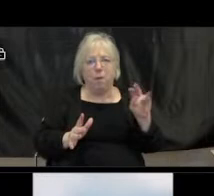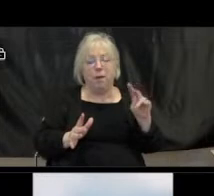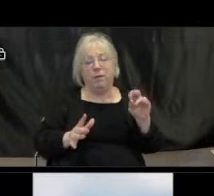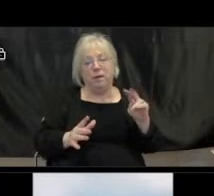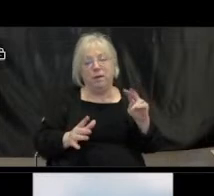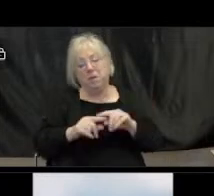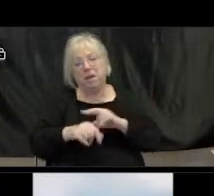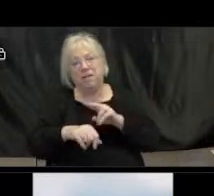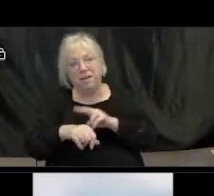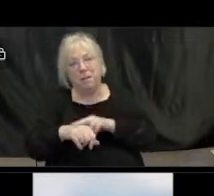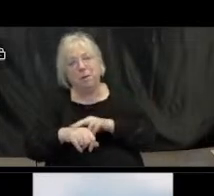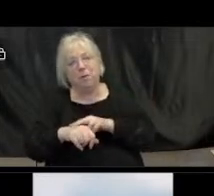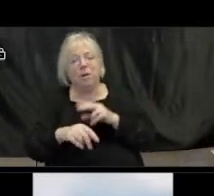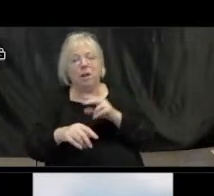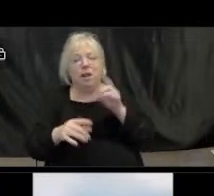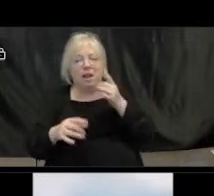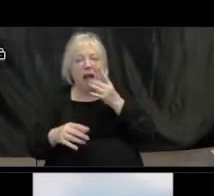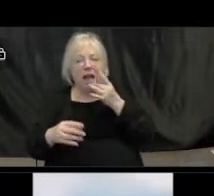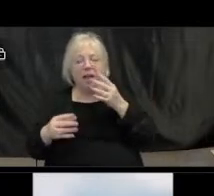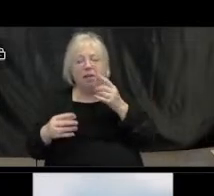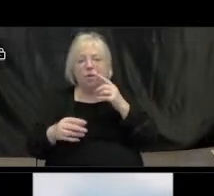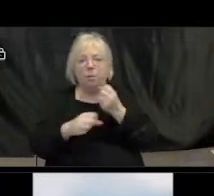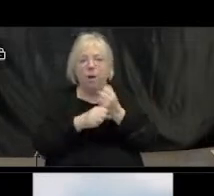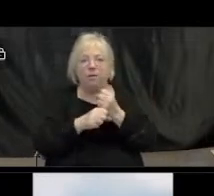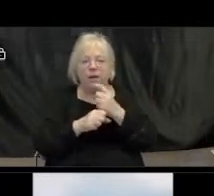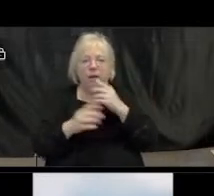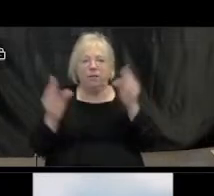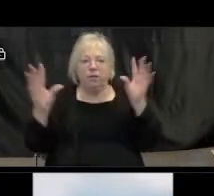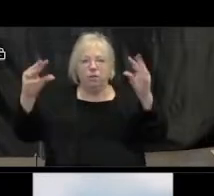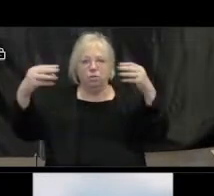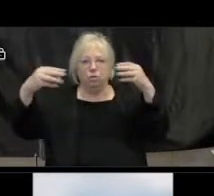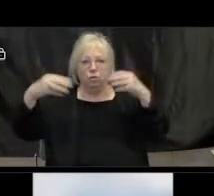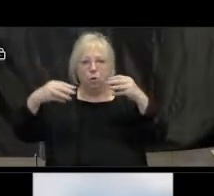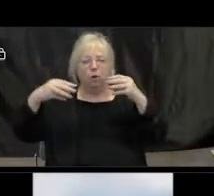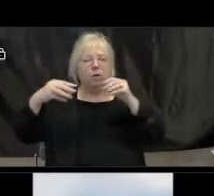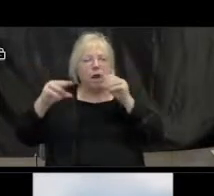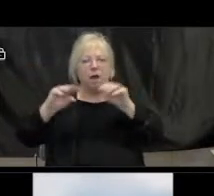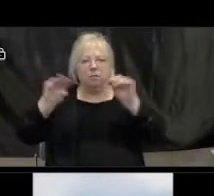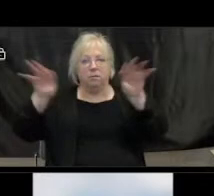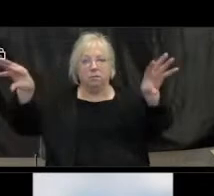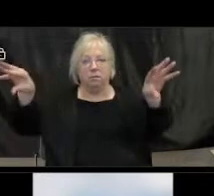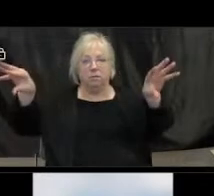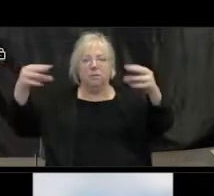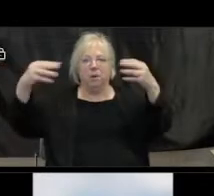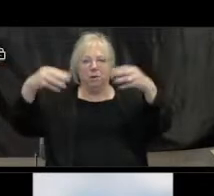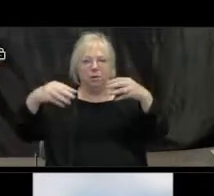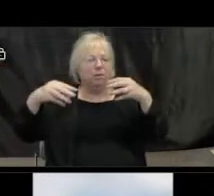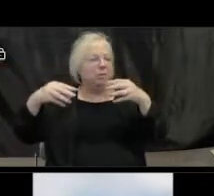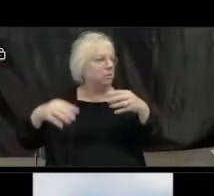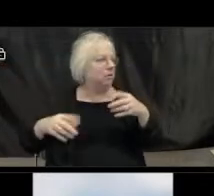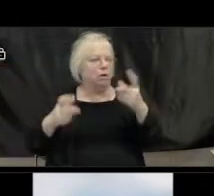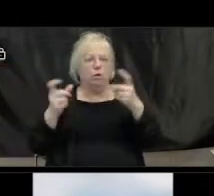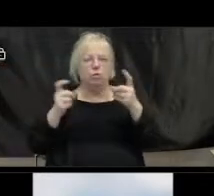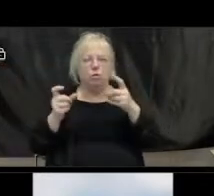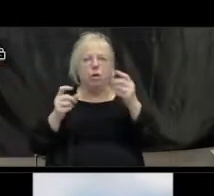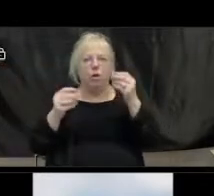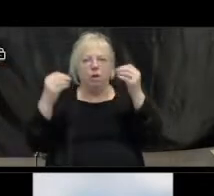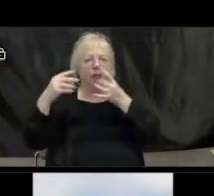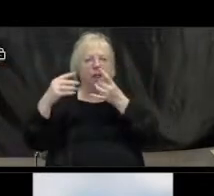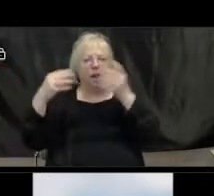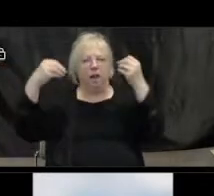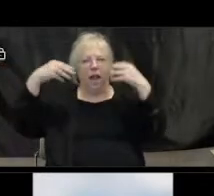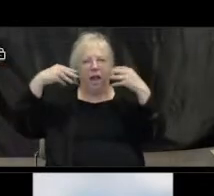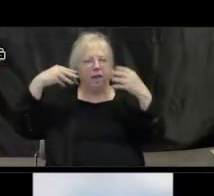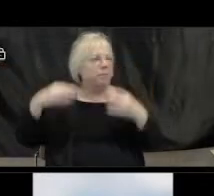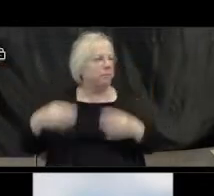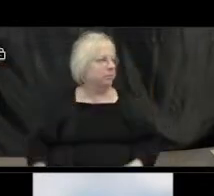lighting for ball fields is to control the light, not let it bleed. This might help you. This was also sent as the exhibit. They